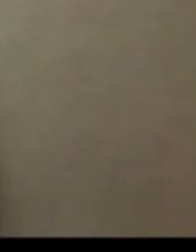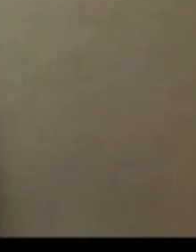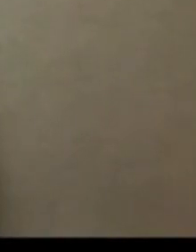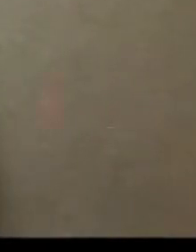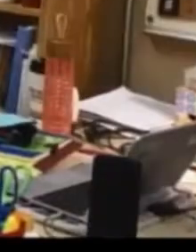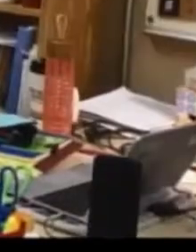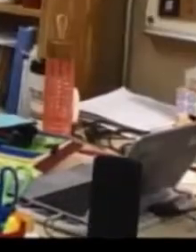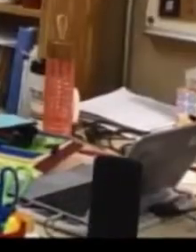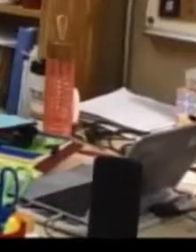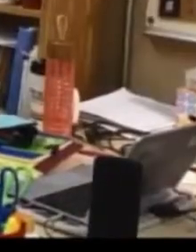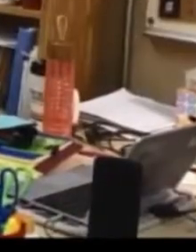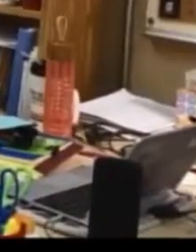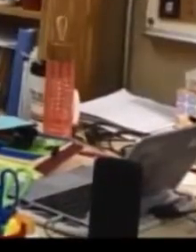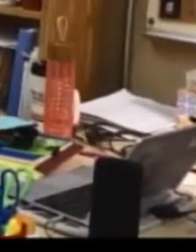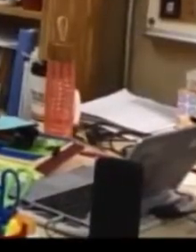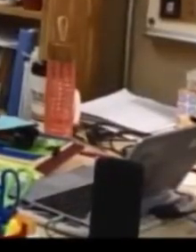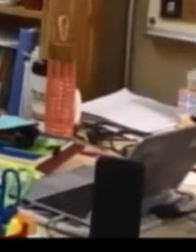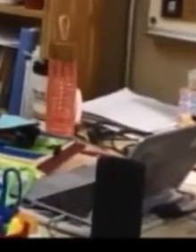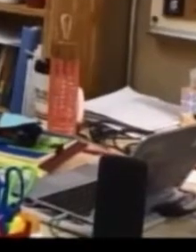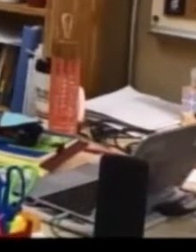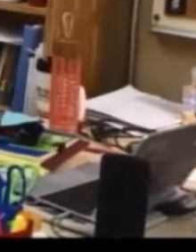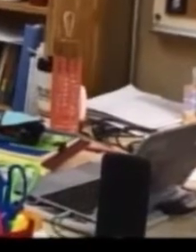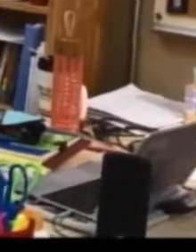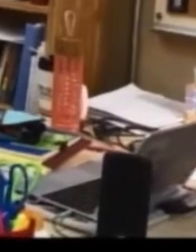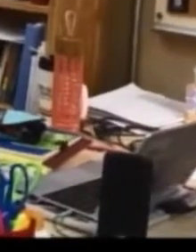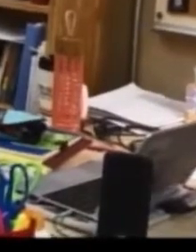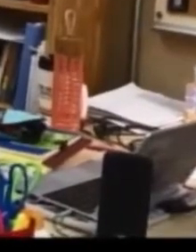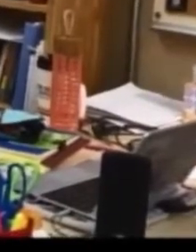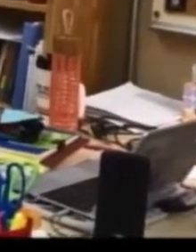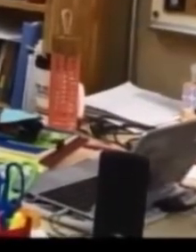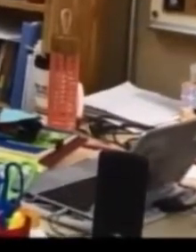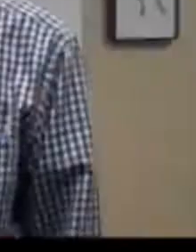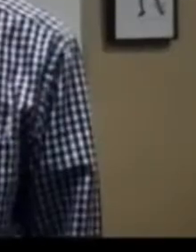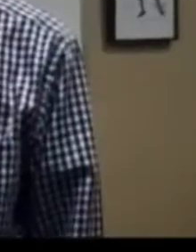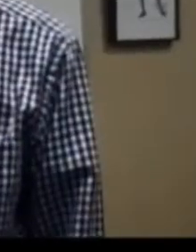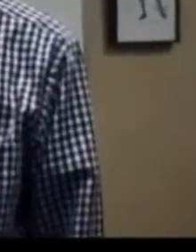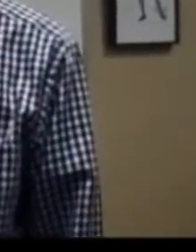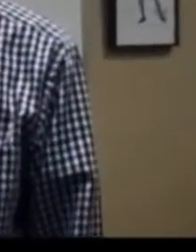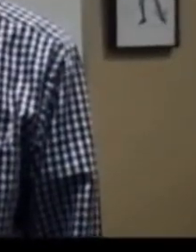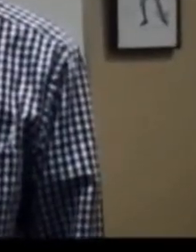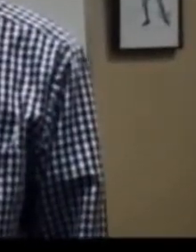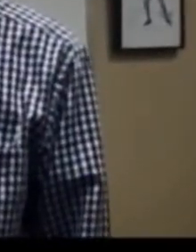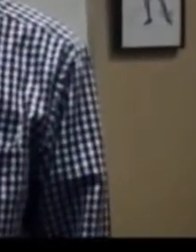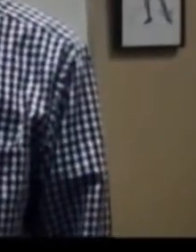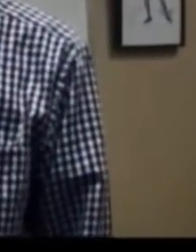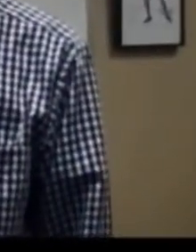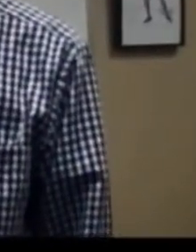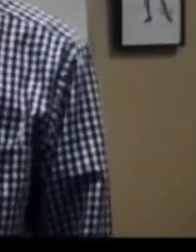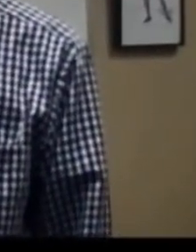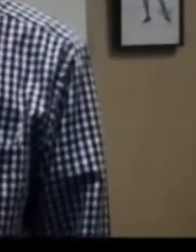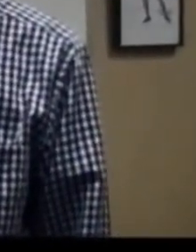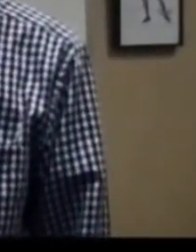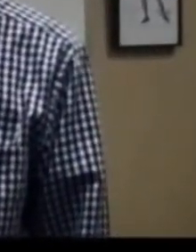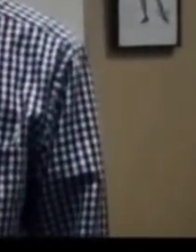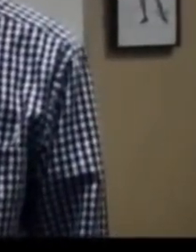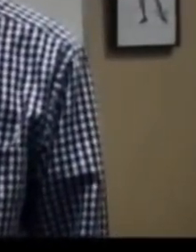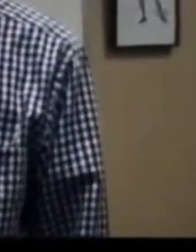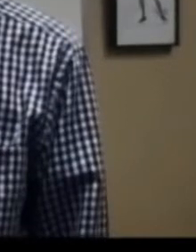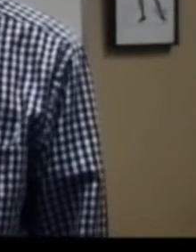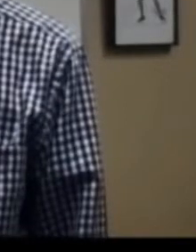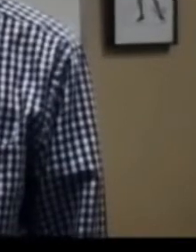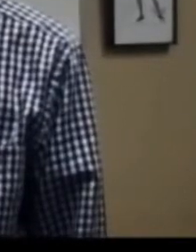enjoy your life. Don't worry too much about the past, and don't worry too much about the future. Take care of your shoes, and your shoes